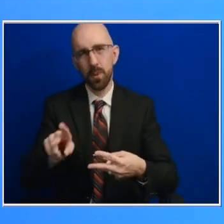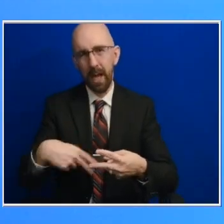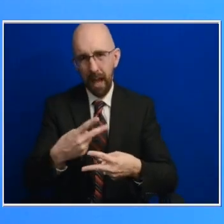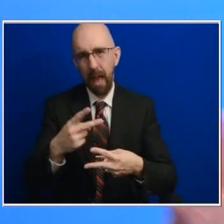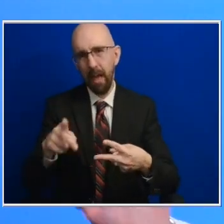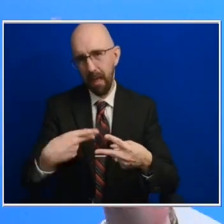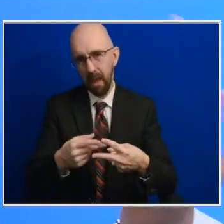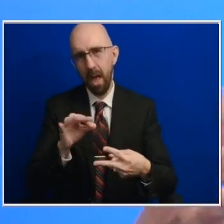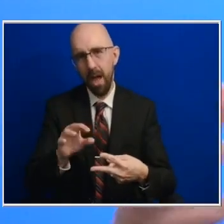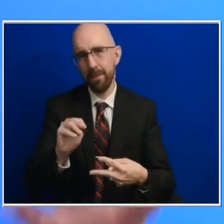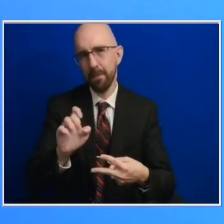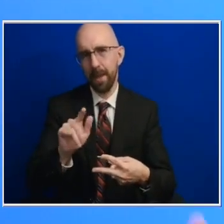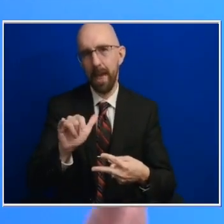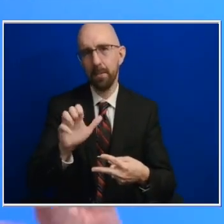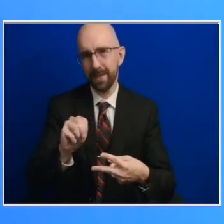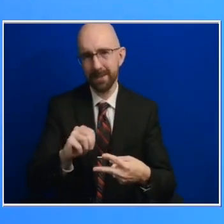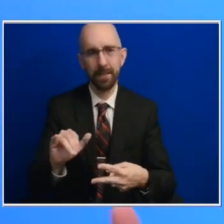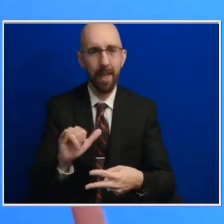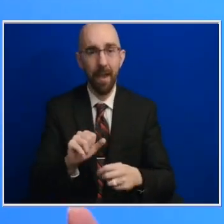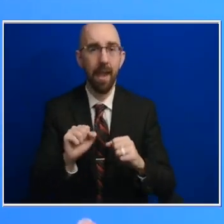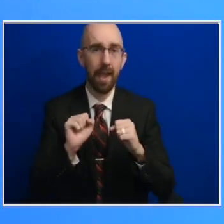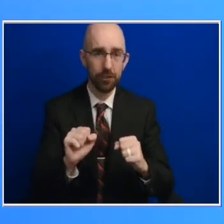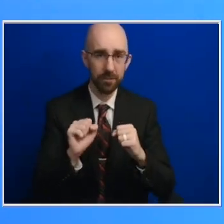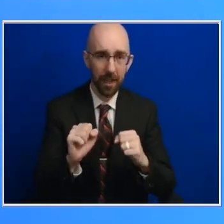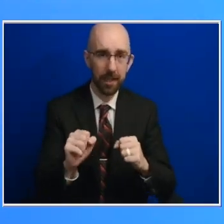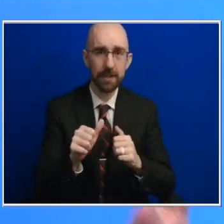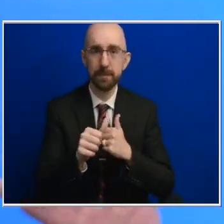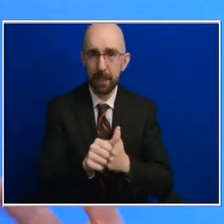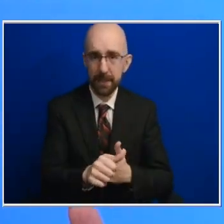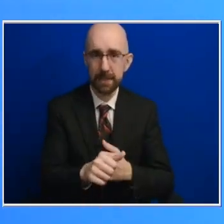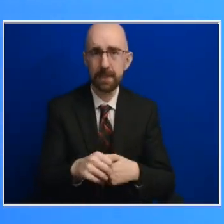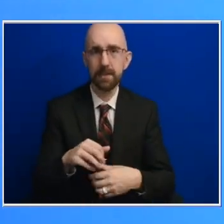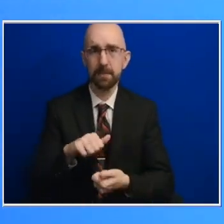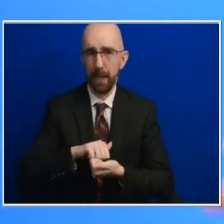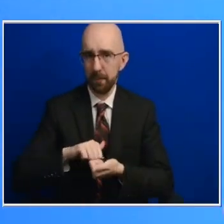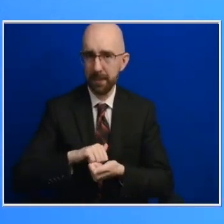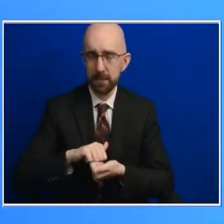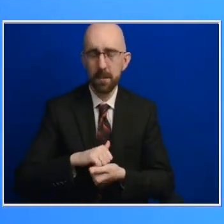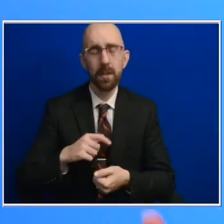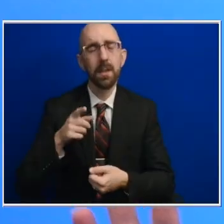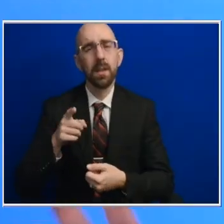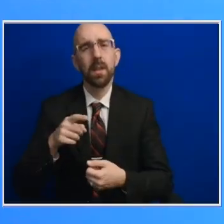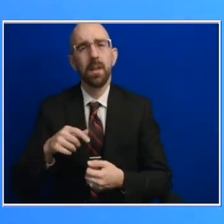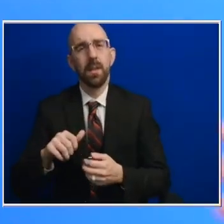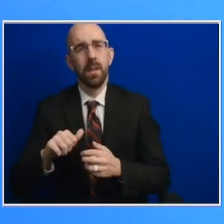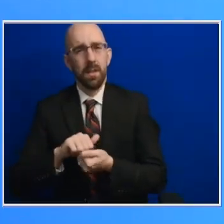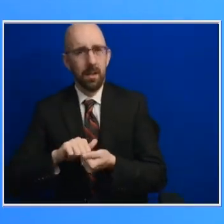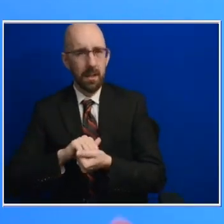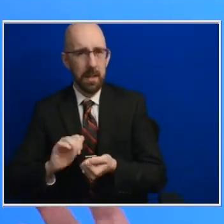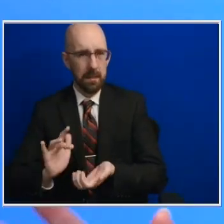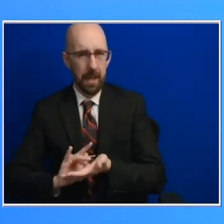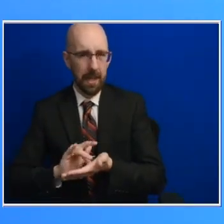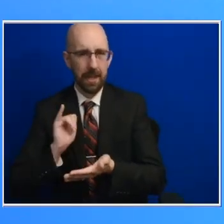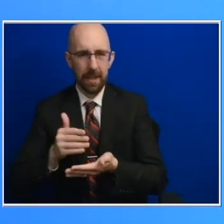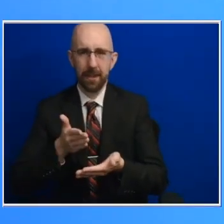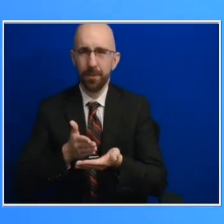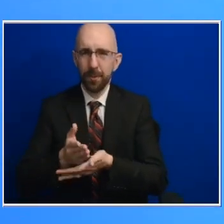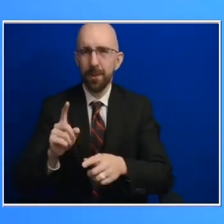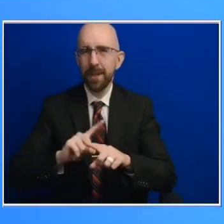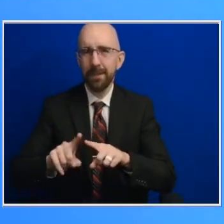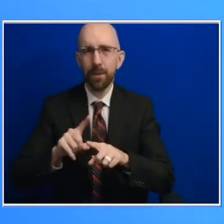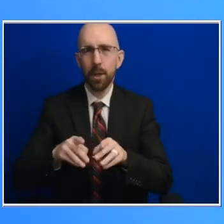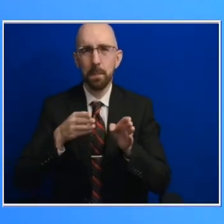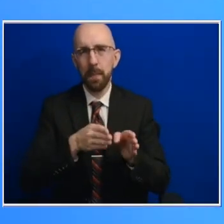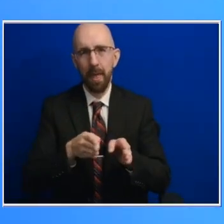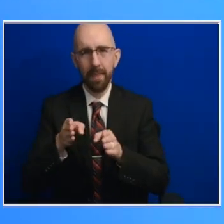will say. There's exercise-based metabolism, and then there's the metabolism of medications that goes through different pathways with a lot